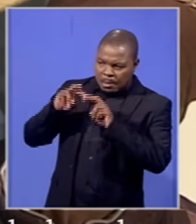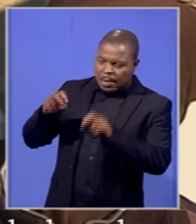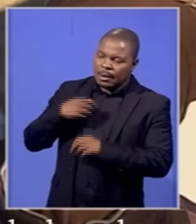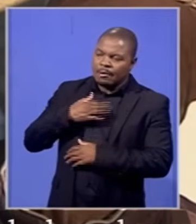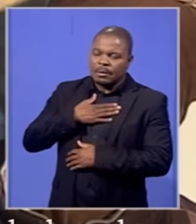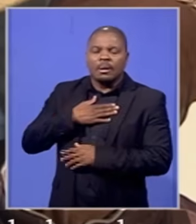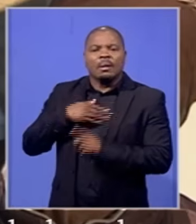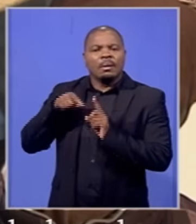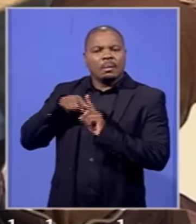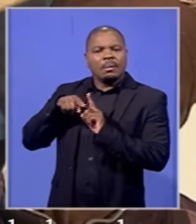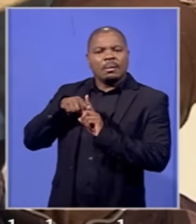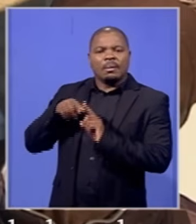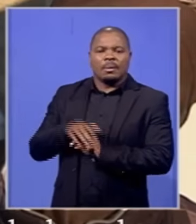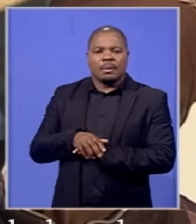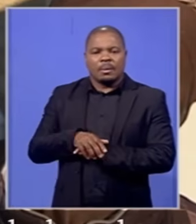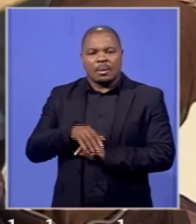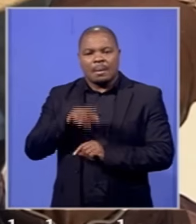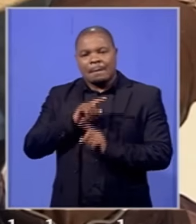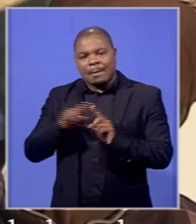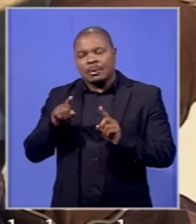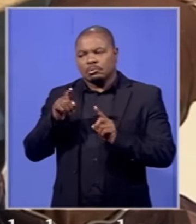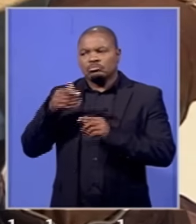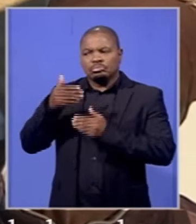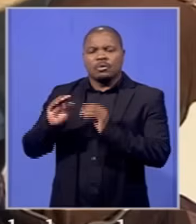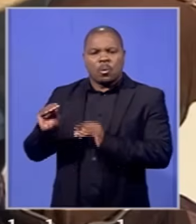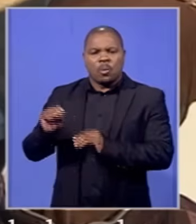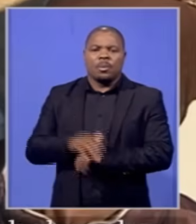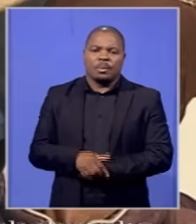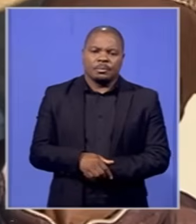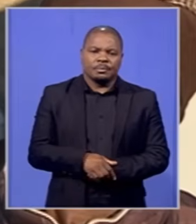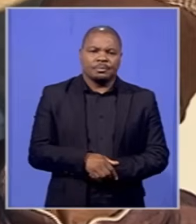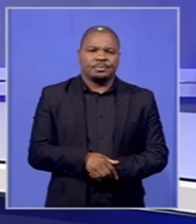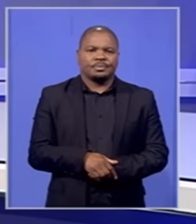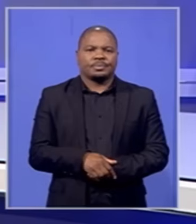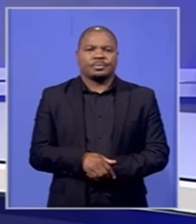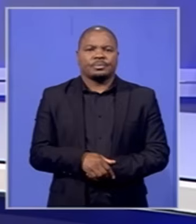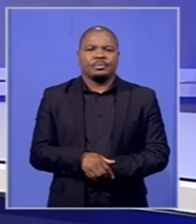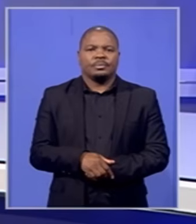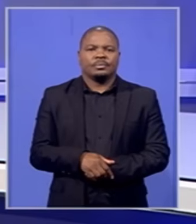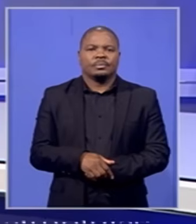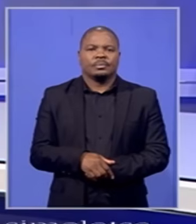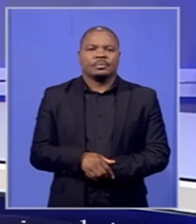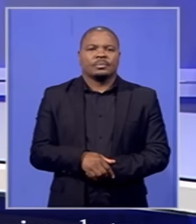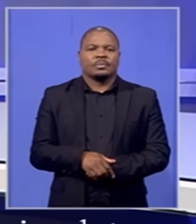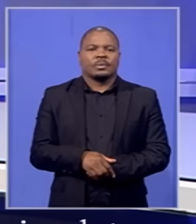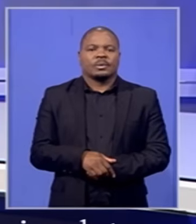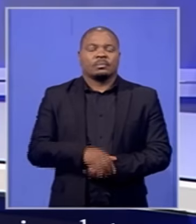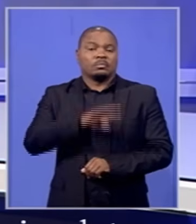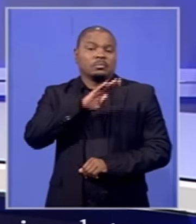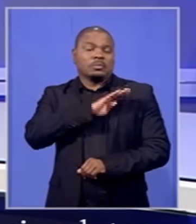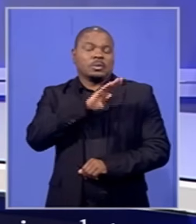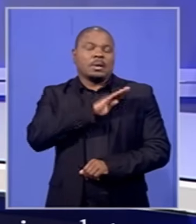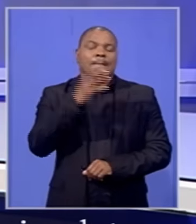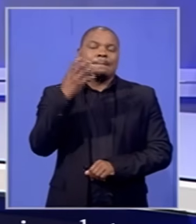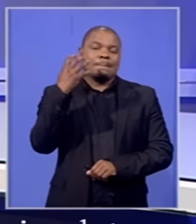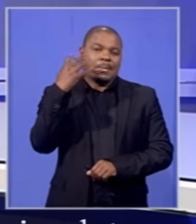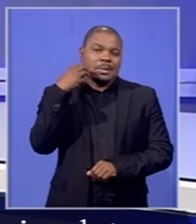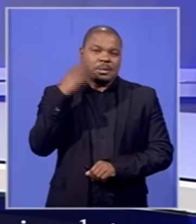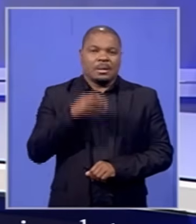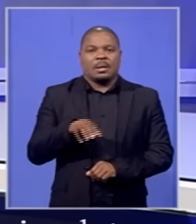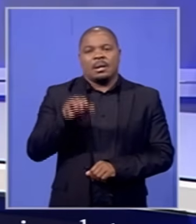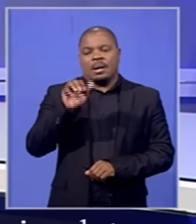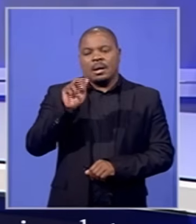seems to be yielding some bit of progress. Tona ya tshireletsego Enji Motshegwa